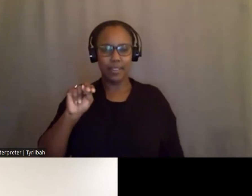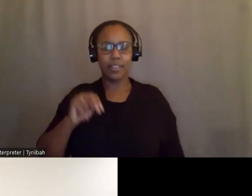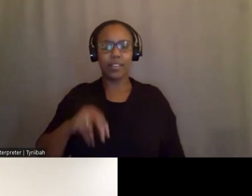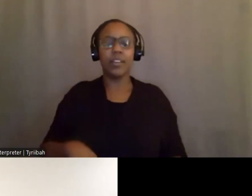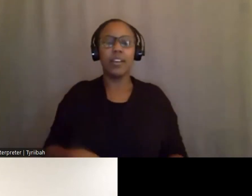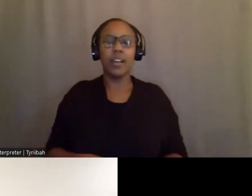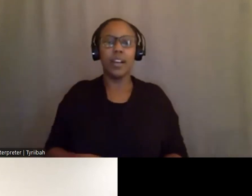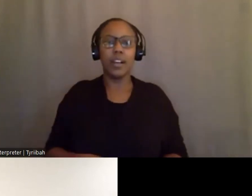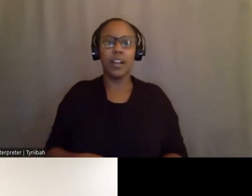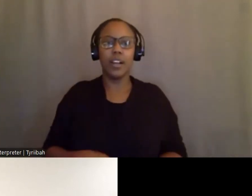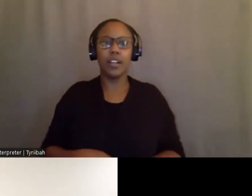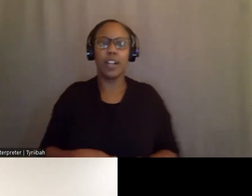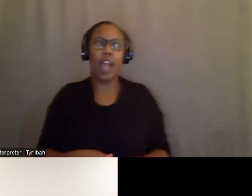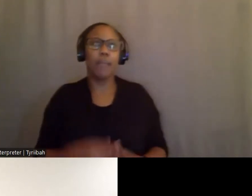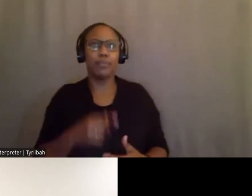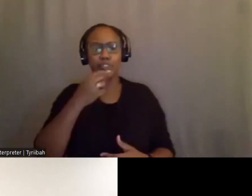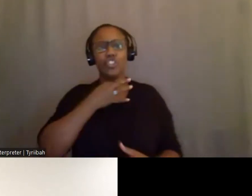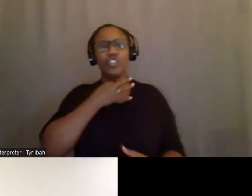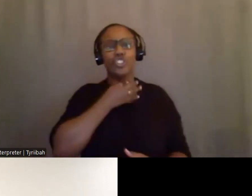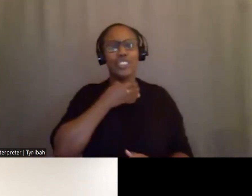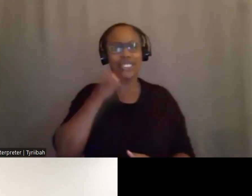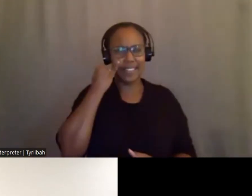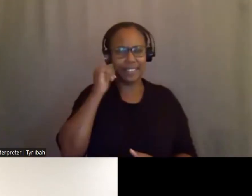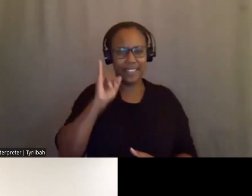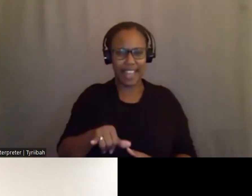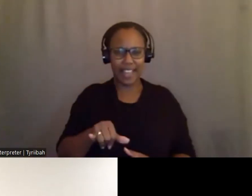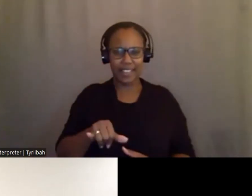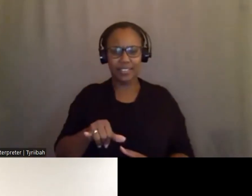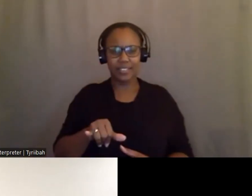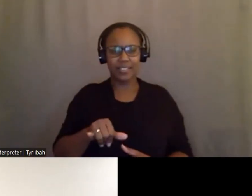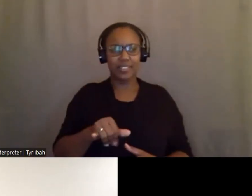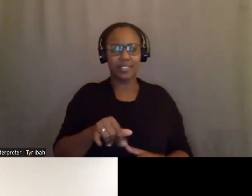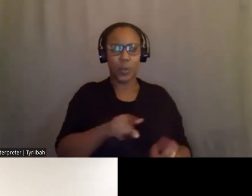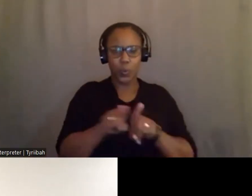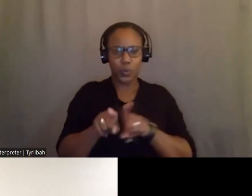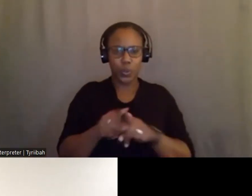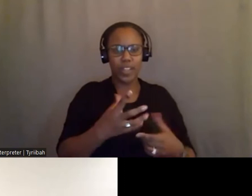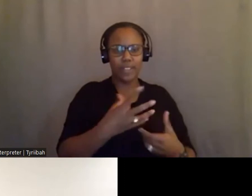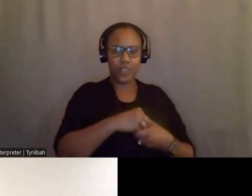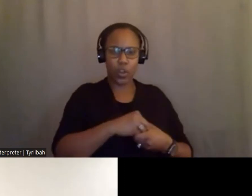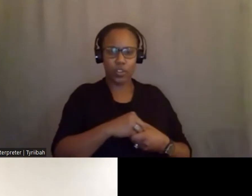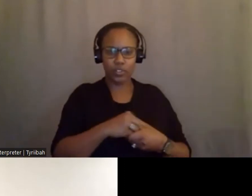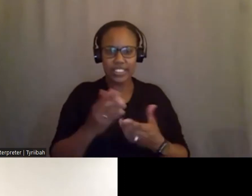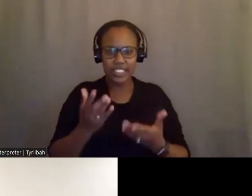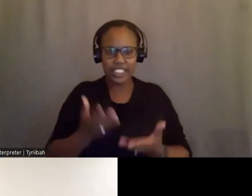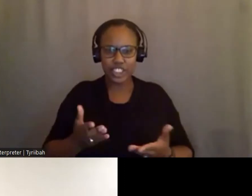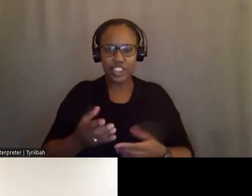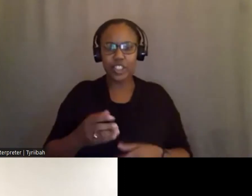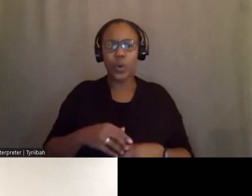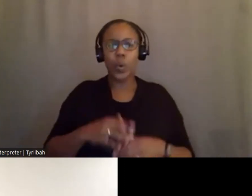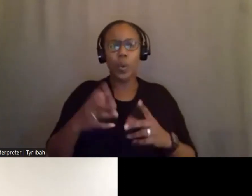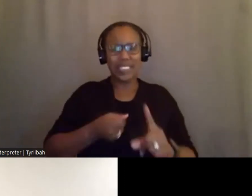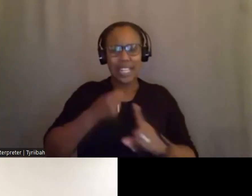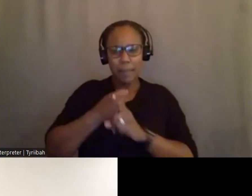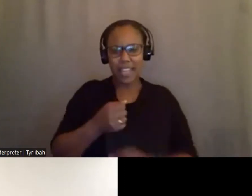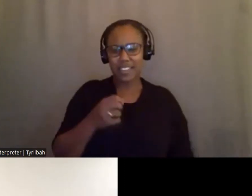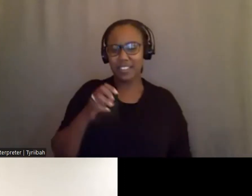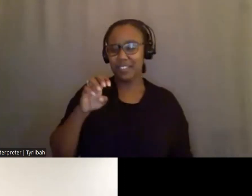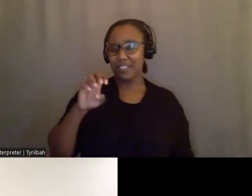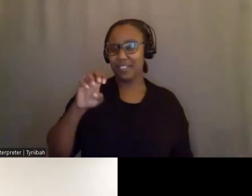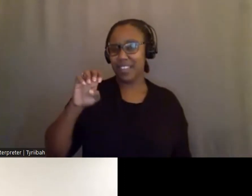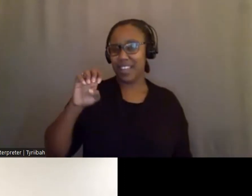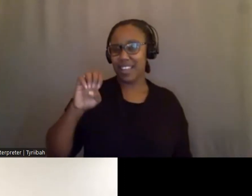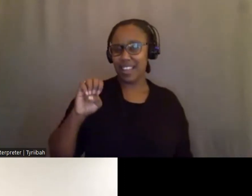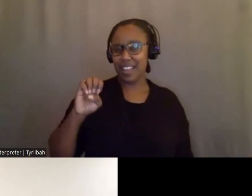that we're speaking of today, and what was the impact of exodusters and free Black folks moving to Oklahoma and